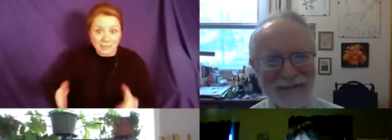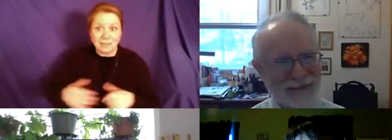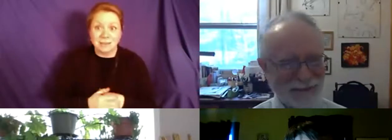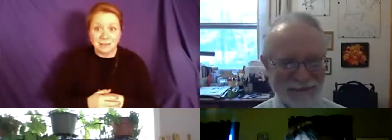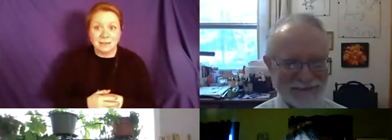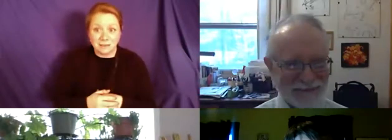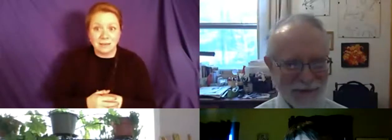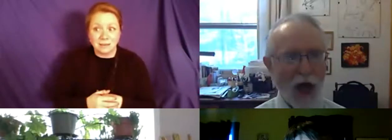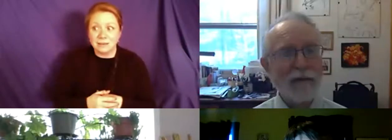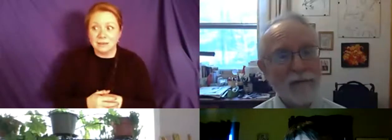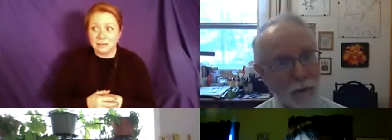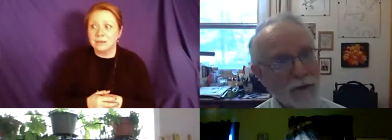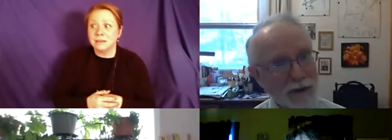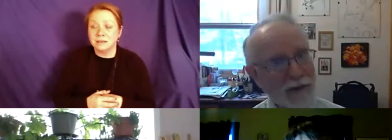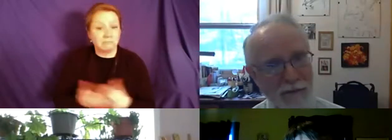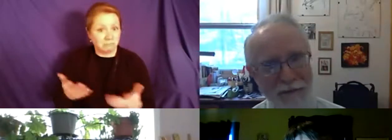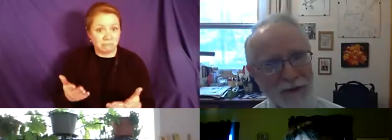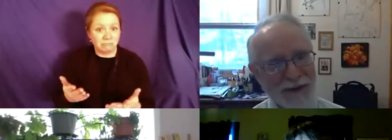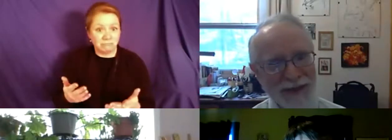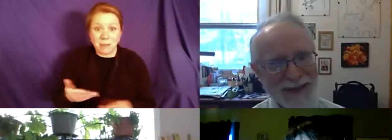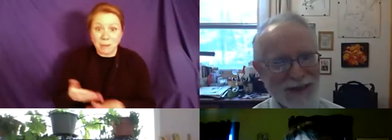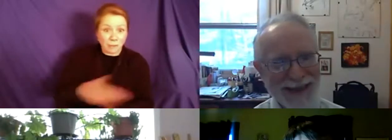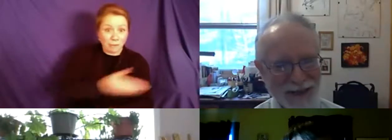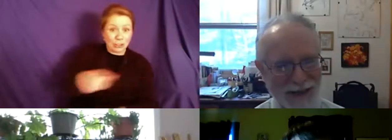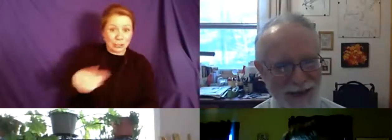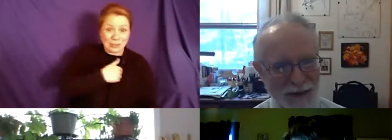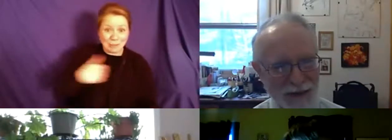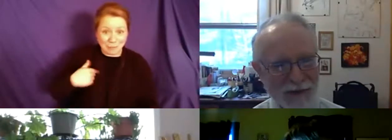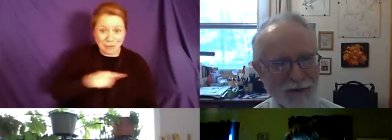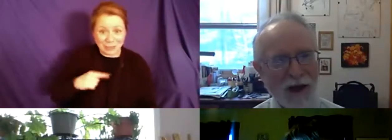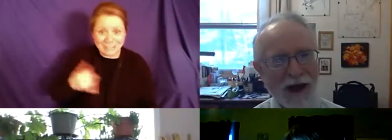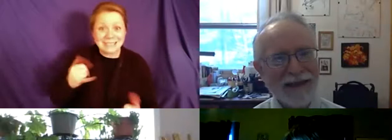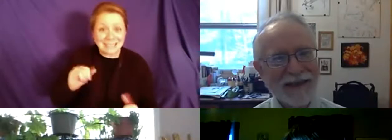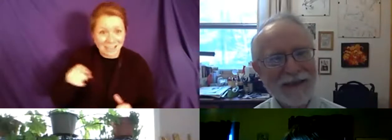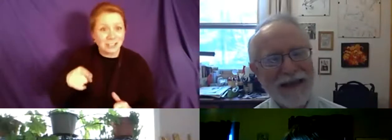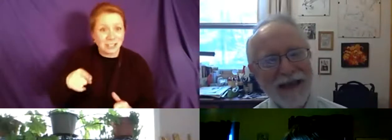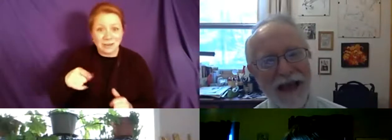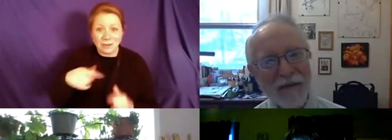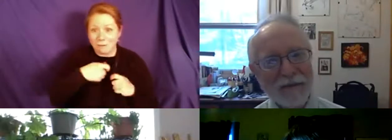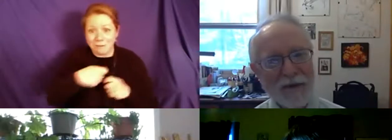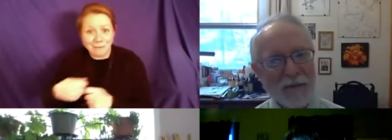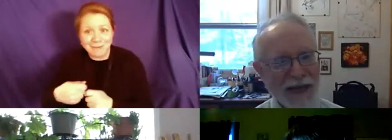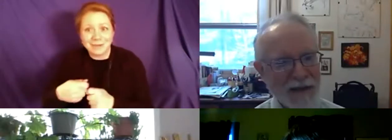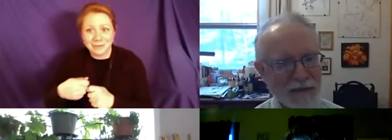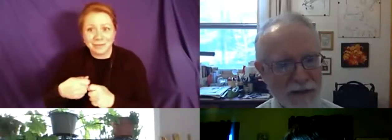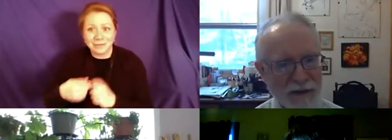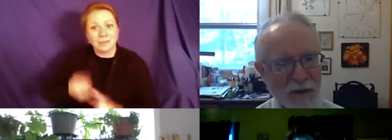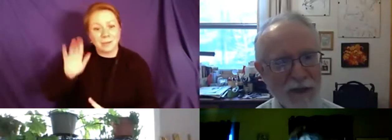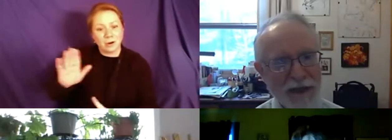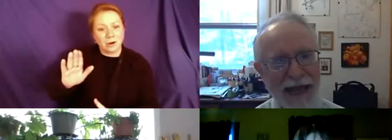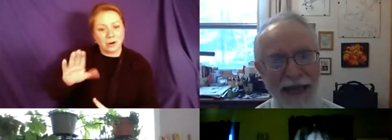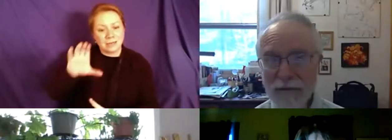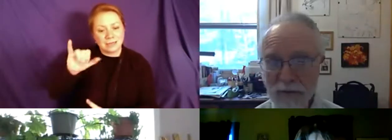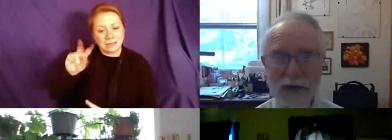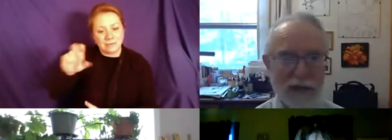know, long before she was a member of the legislature, she was drawn into it from a sense of civic